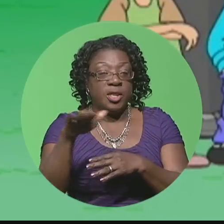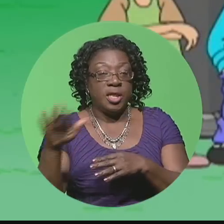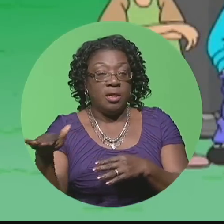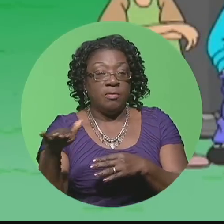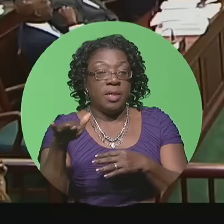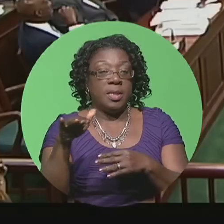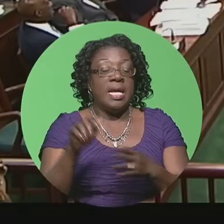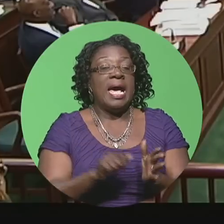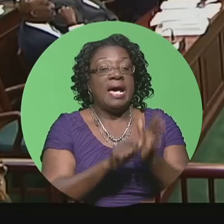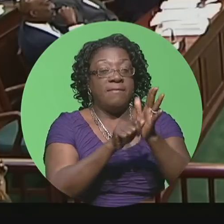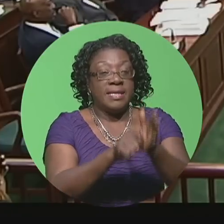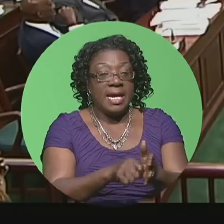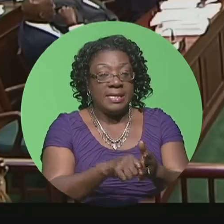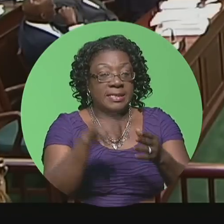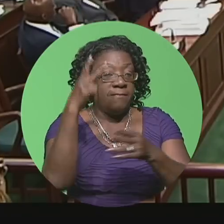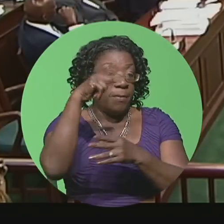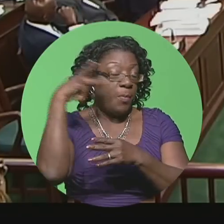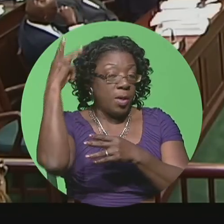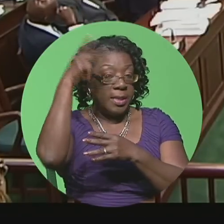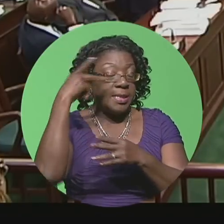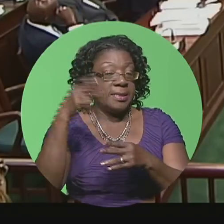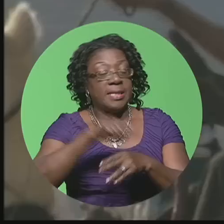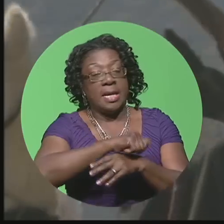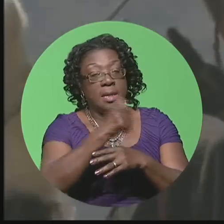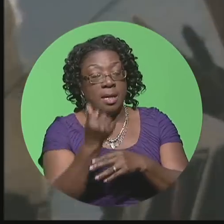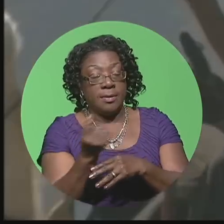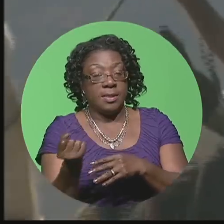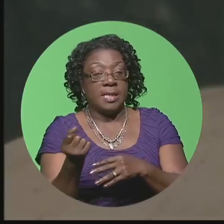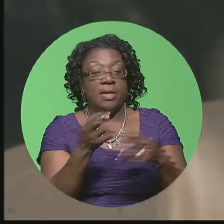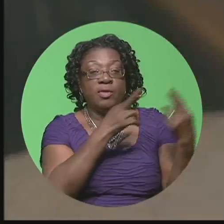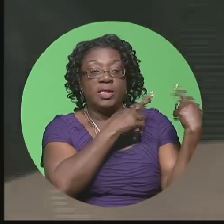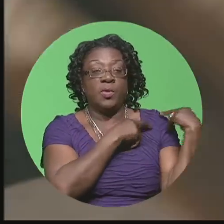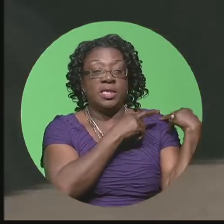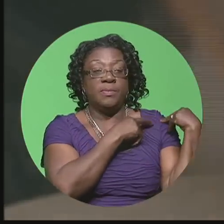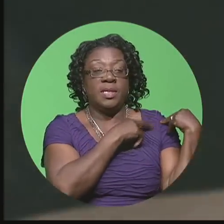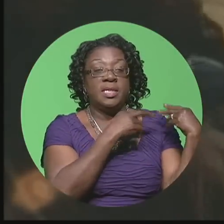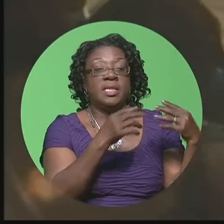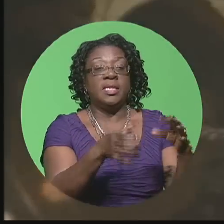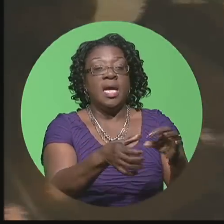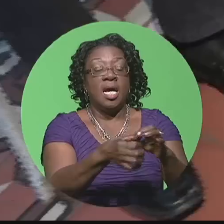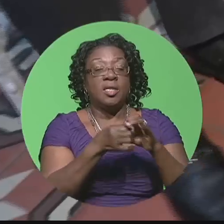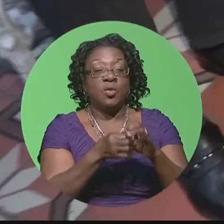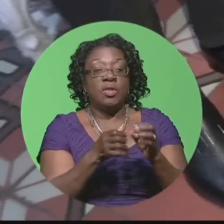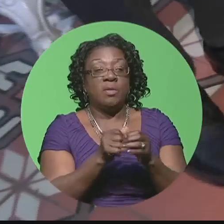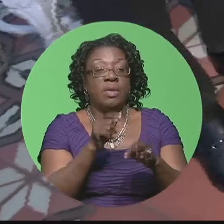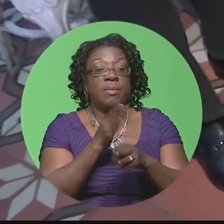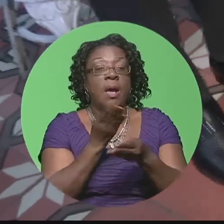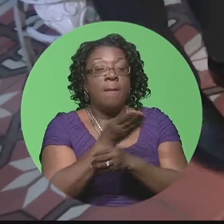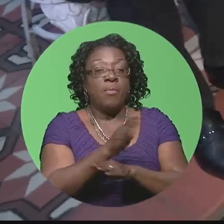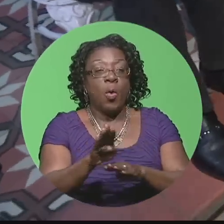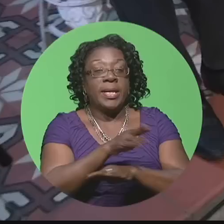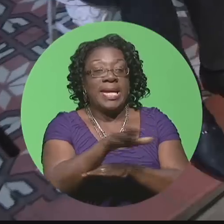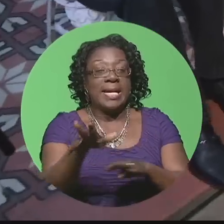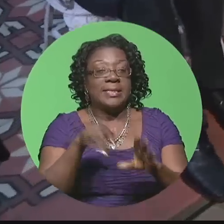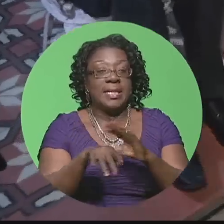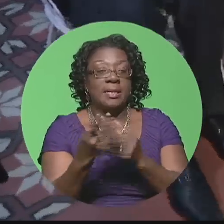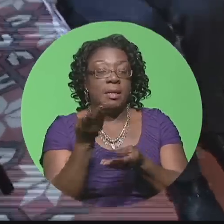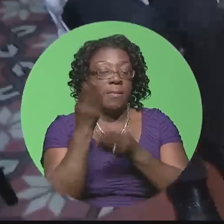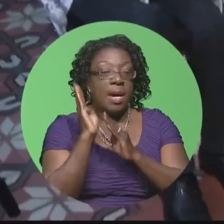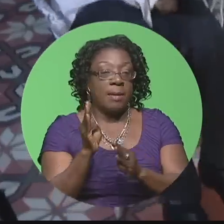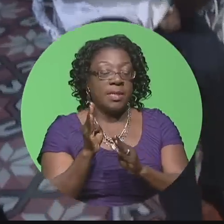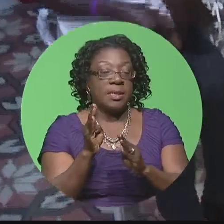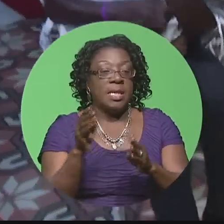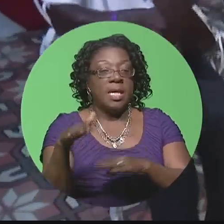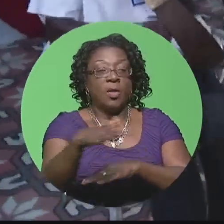children, advertising, including political advertisements, and the responsibilities associated with broadcasting in the Bahamas.